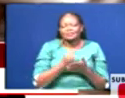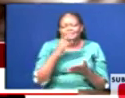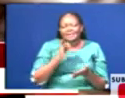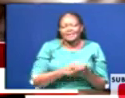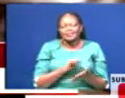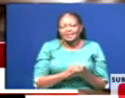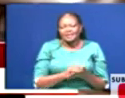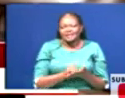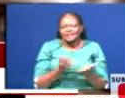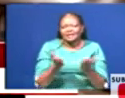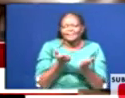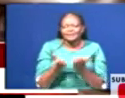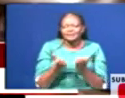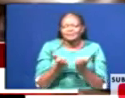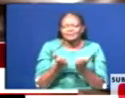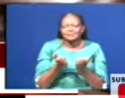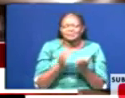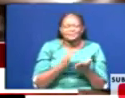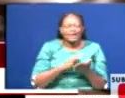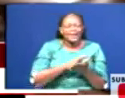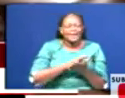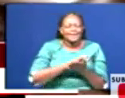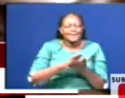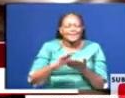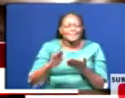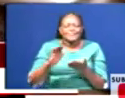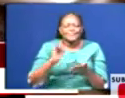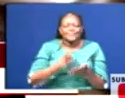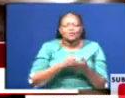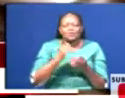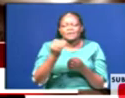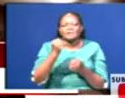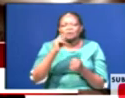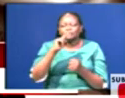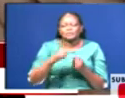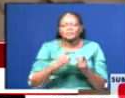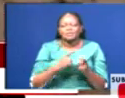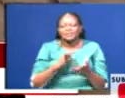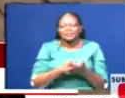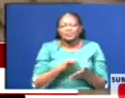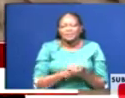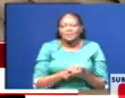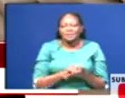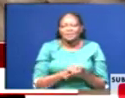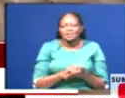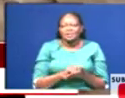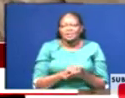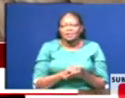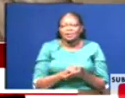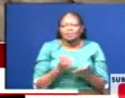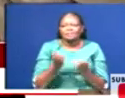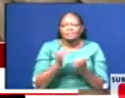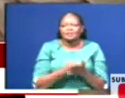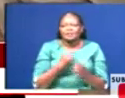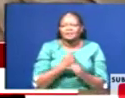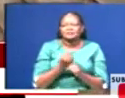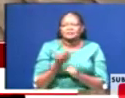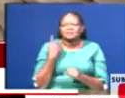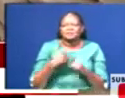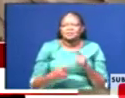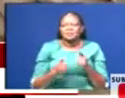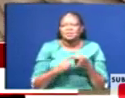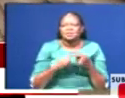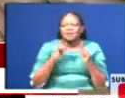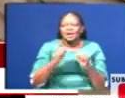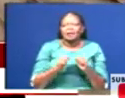the business runs smoothly, whereby you can even ask me a question that the transaction that I did last year, and I'm able to